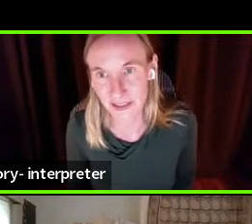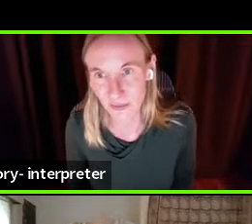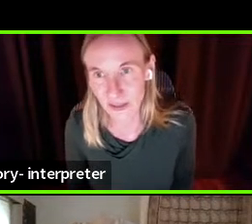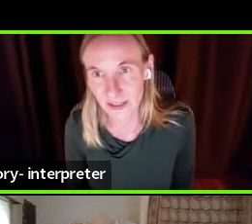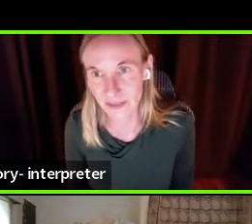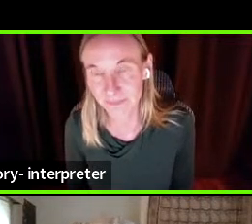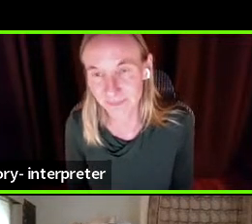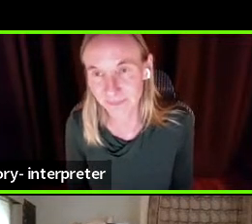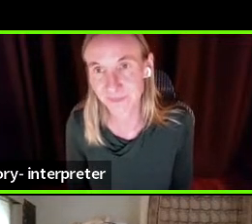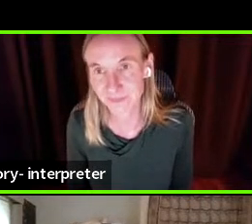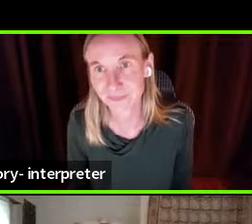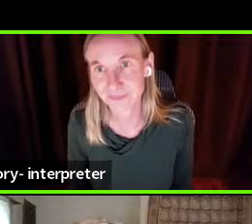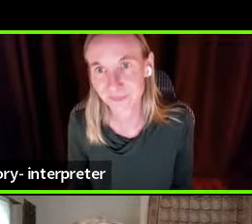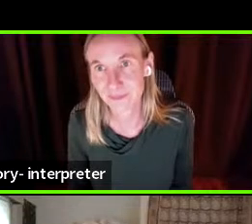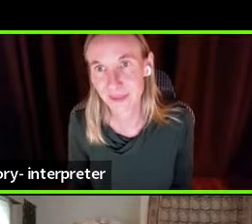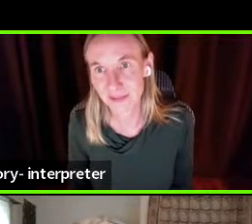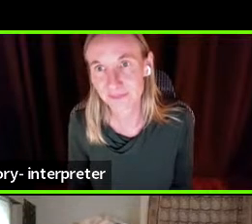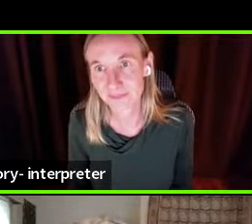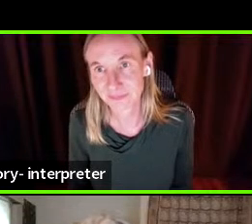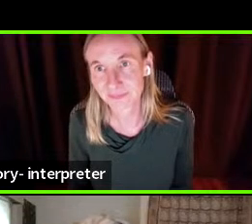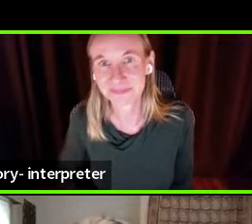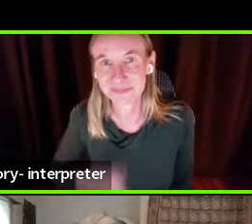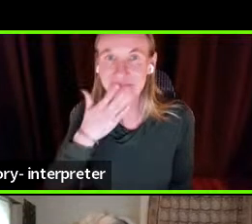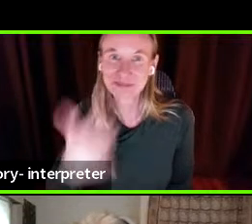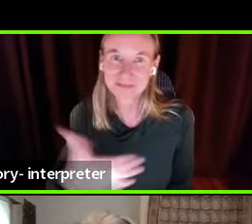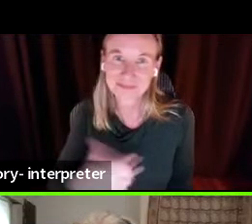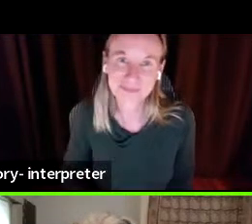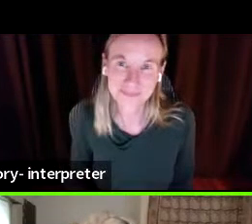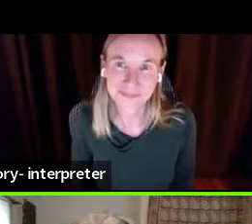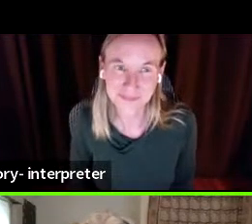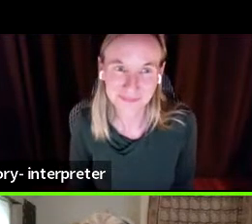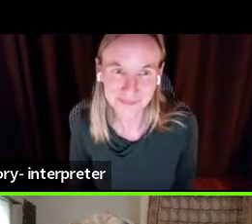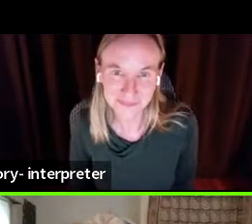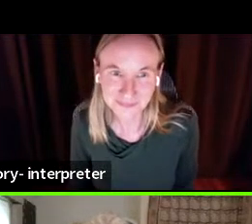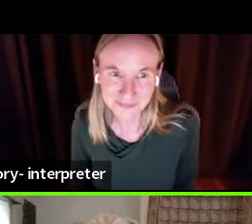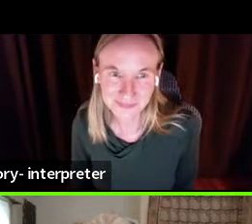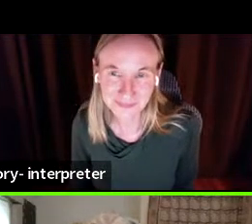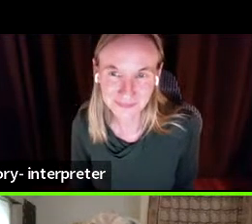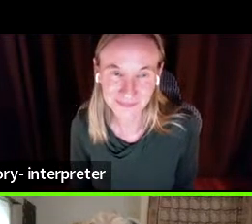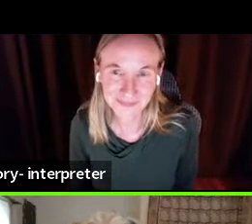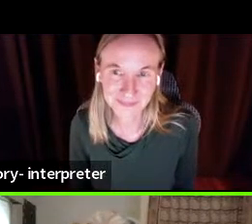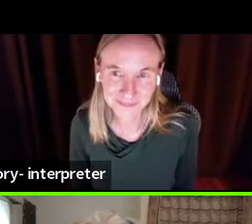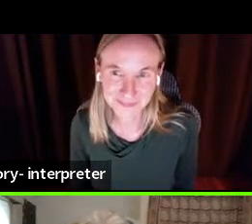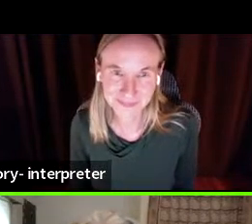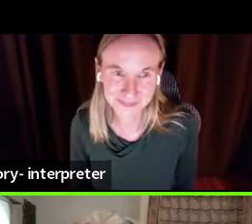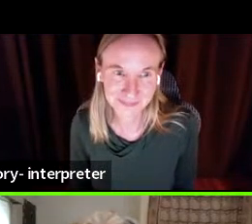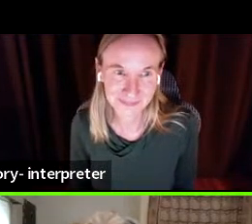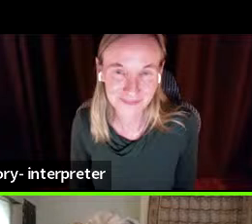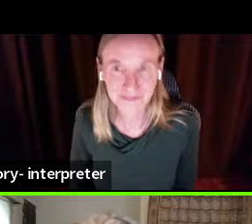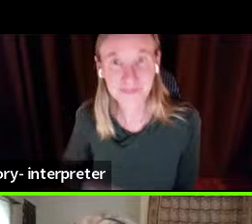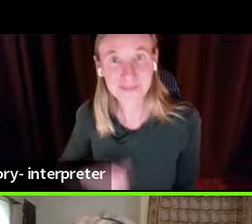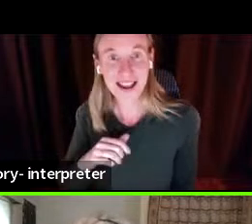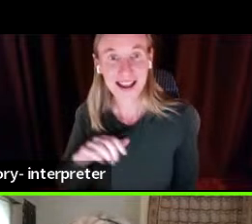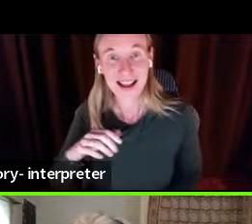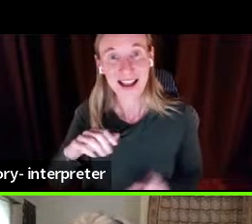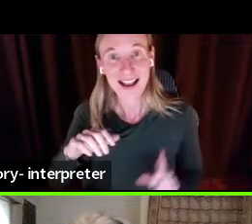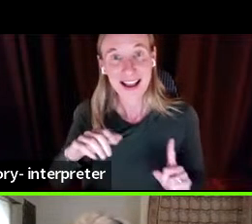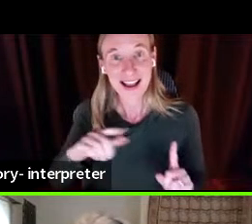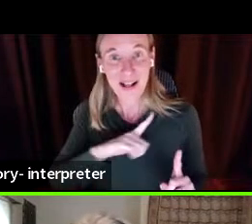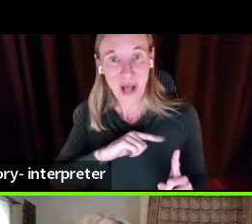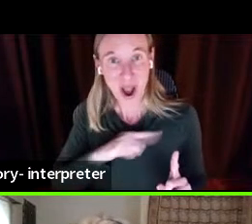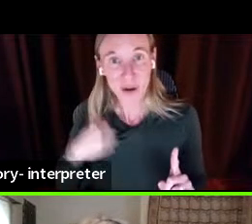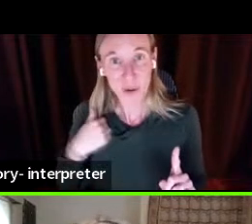emergency situation thank you thank you so laura we understand that